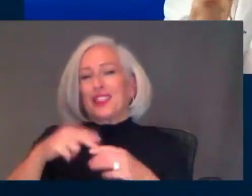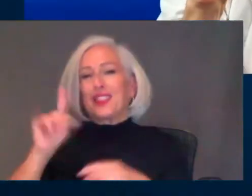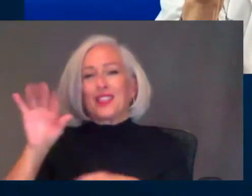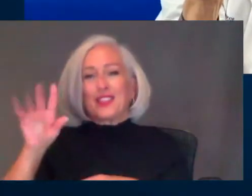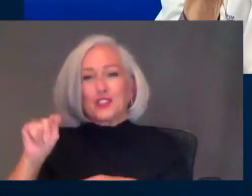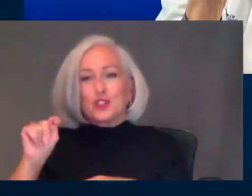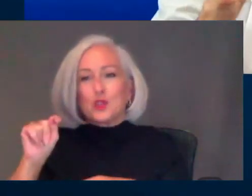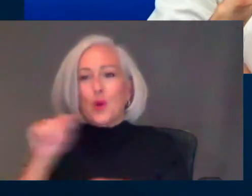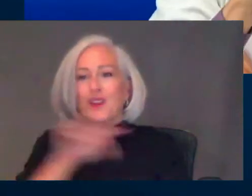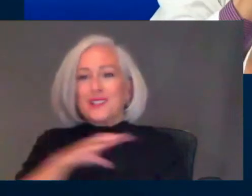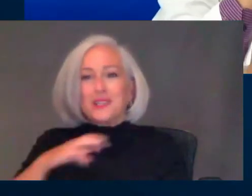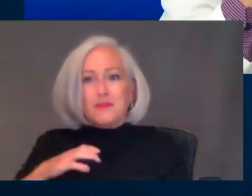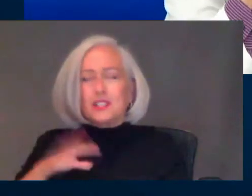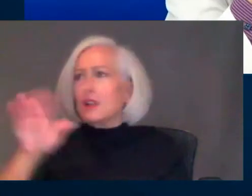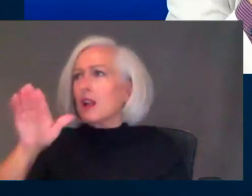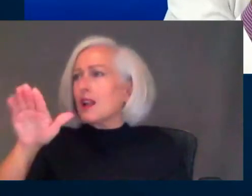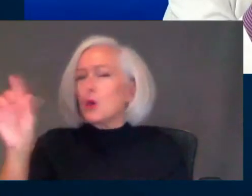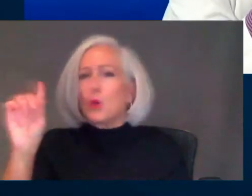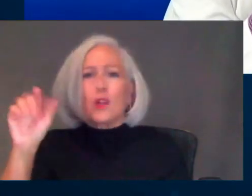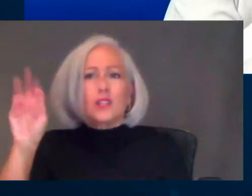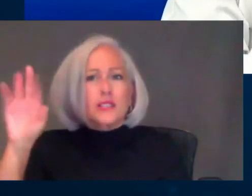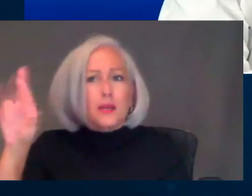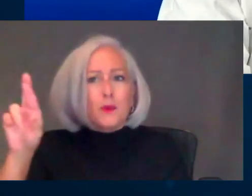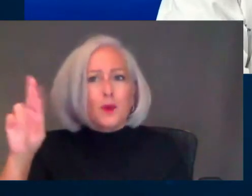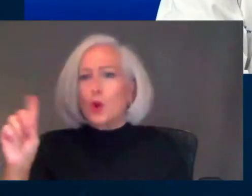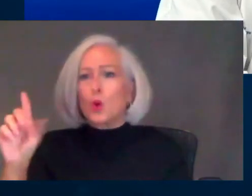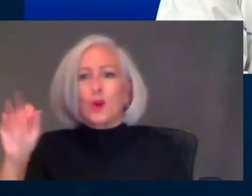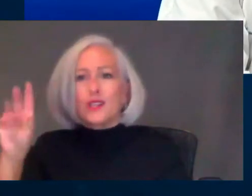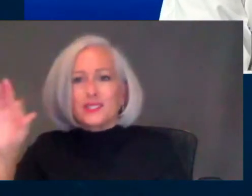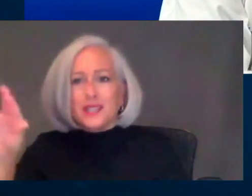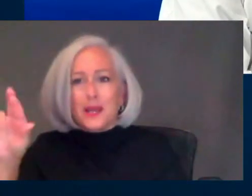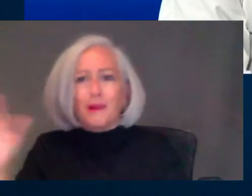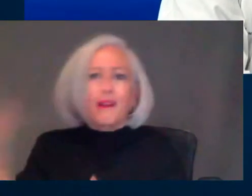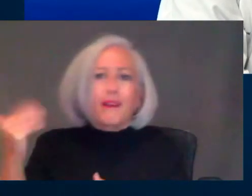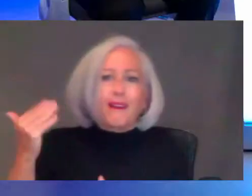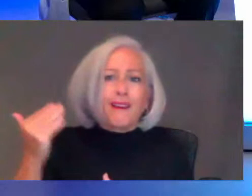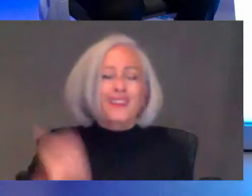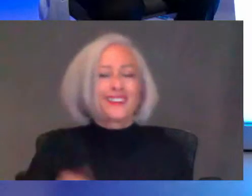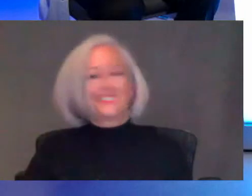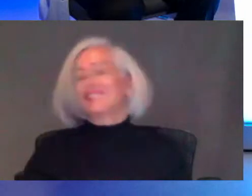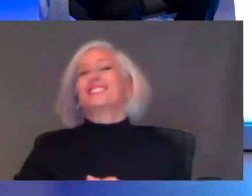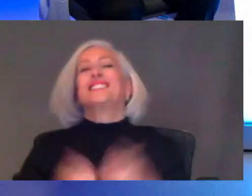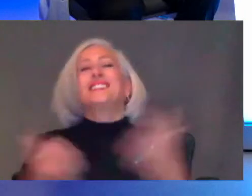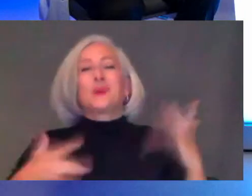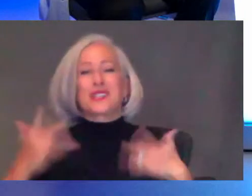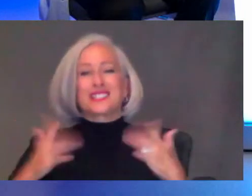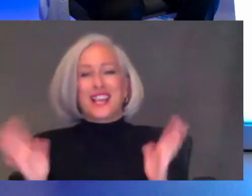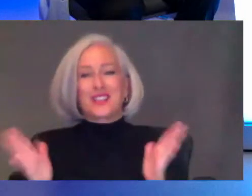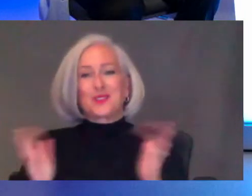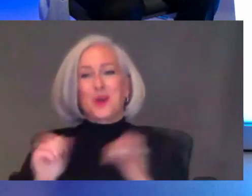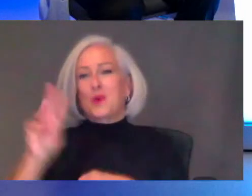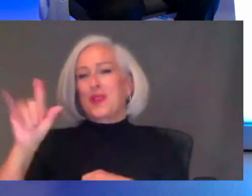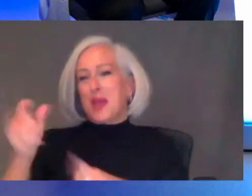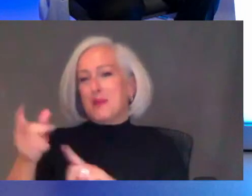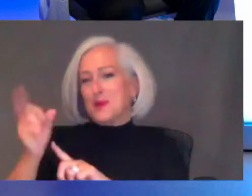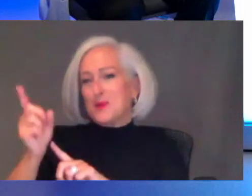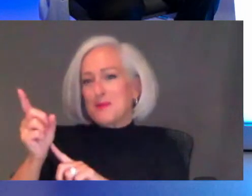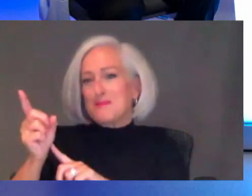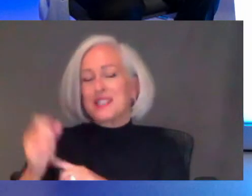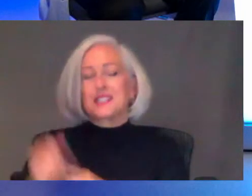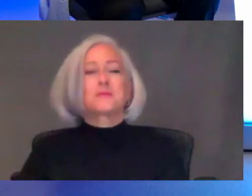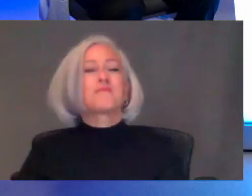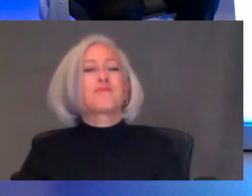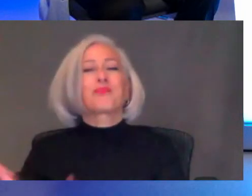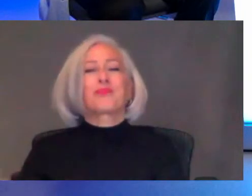So your body builds natural immune antibodies. Every time you encounter something in the environment, something